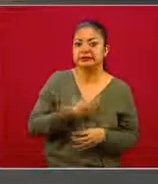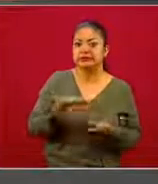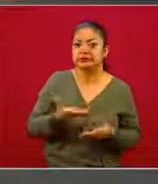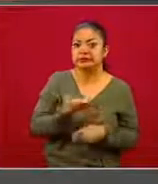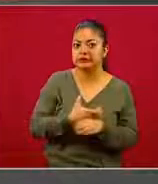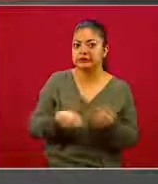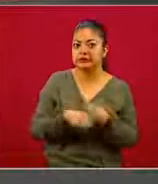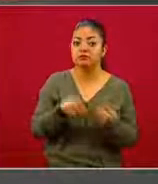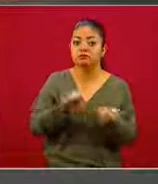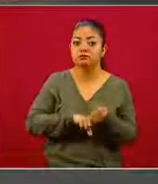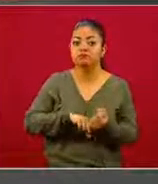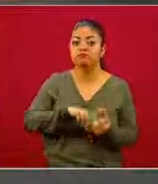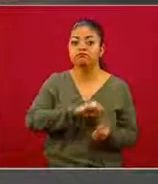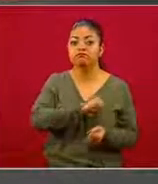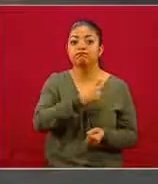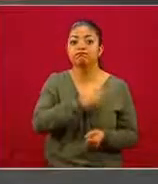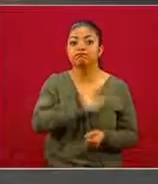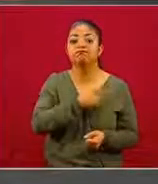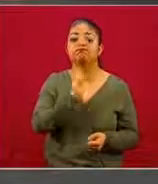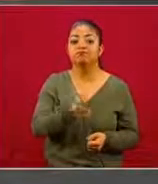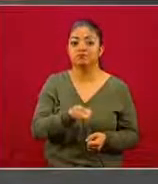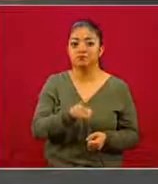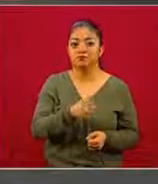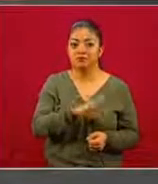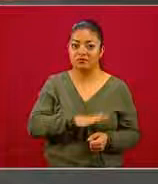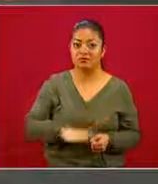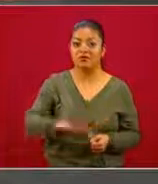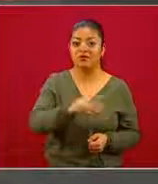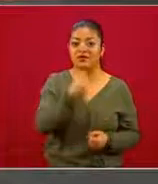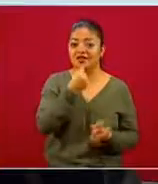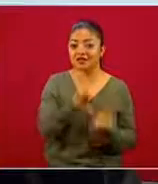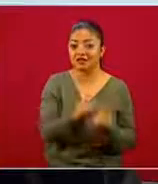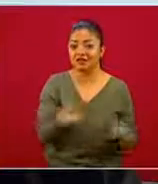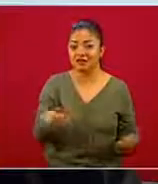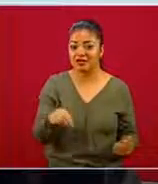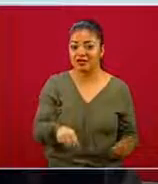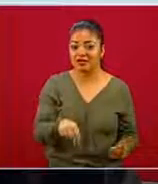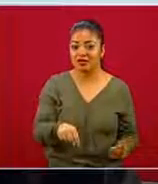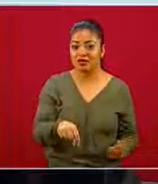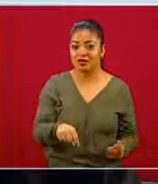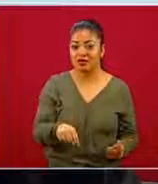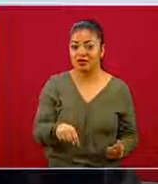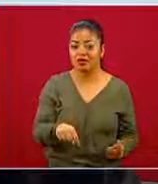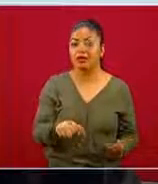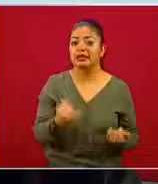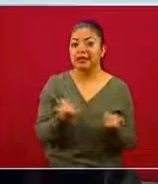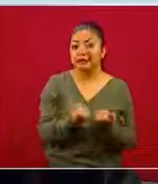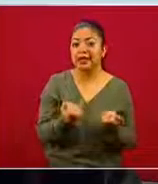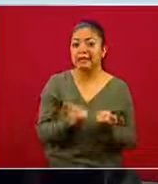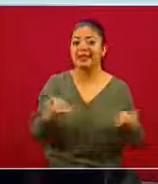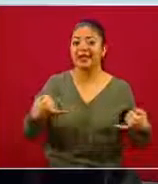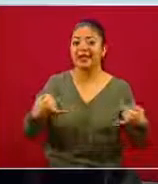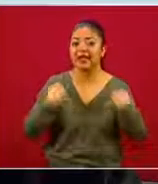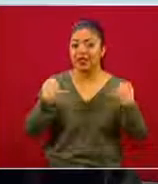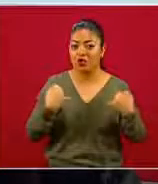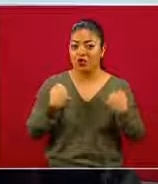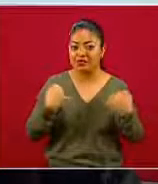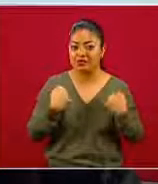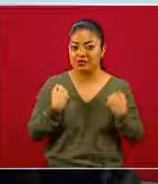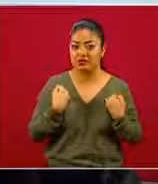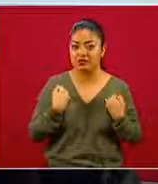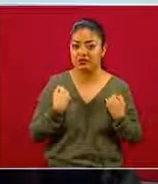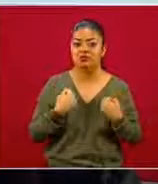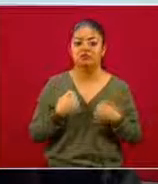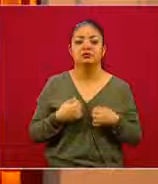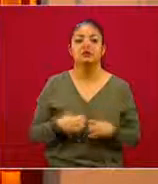But there are numerous actions that are tied to other health factors for children within Mexico,